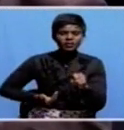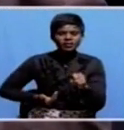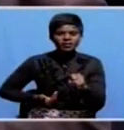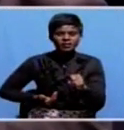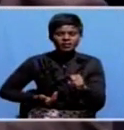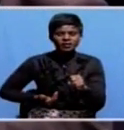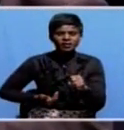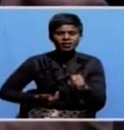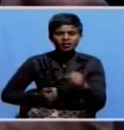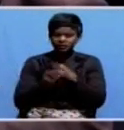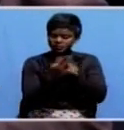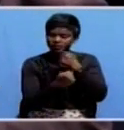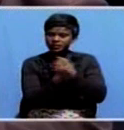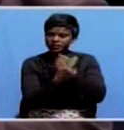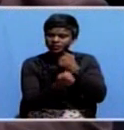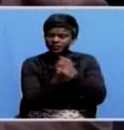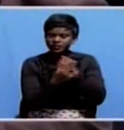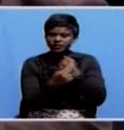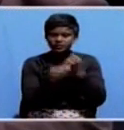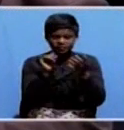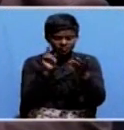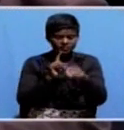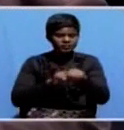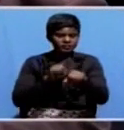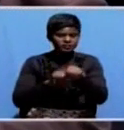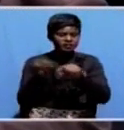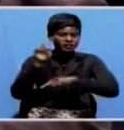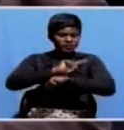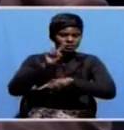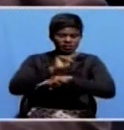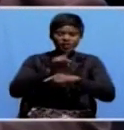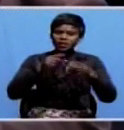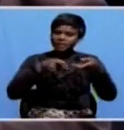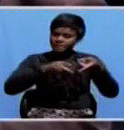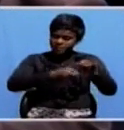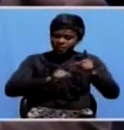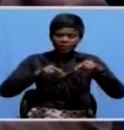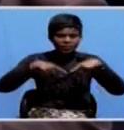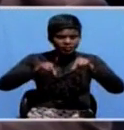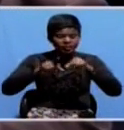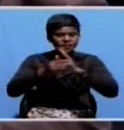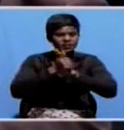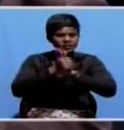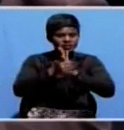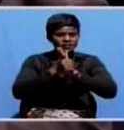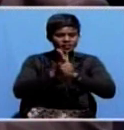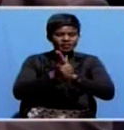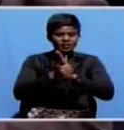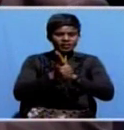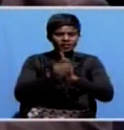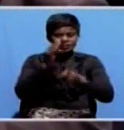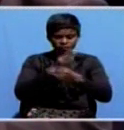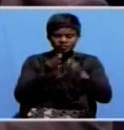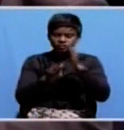They are saving. In our days, you had to get permission because of the leadership code to build a